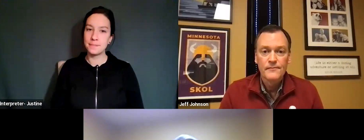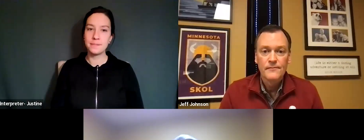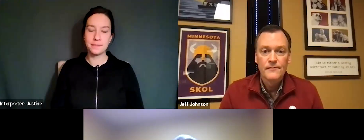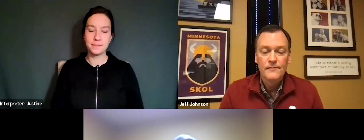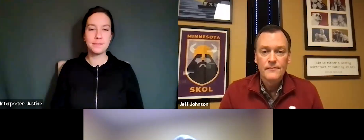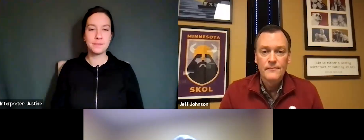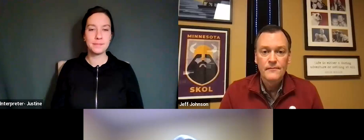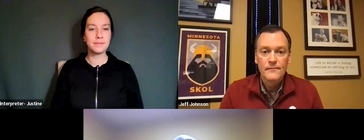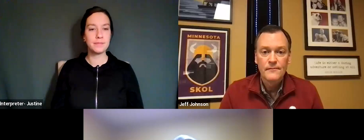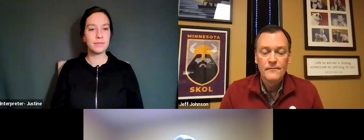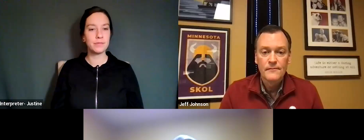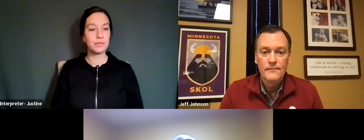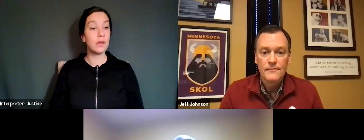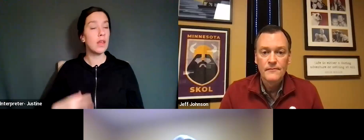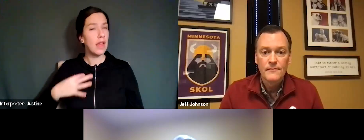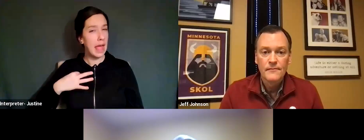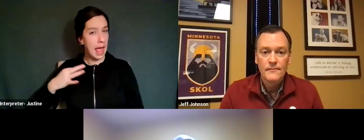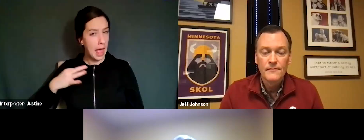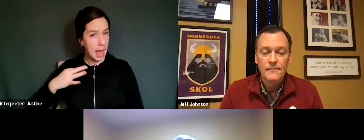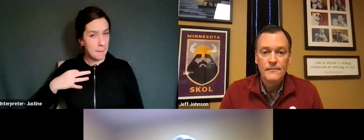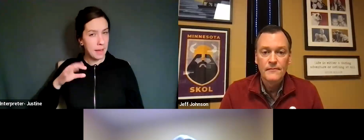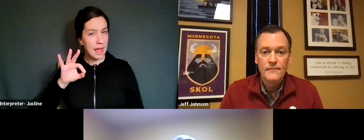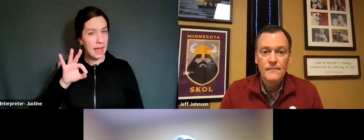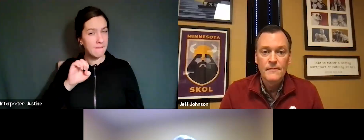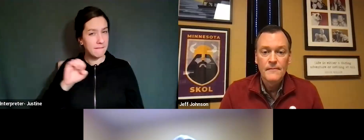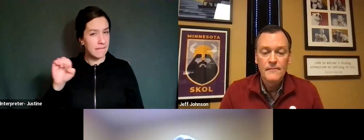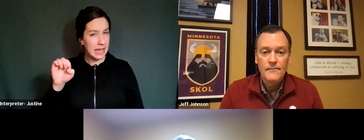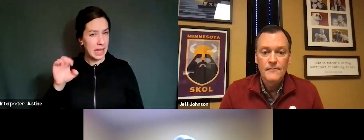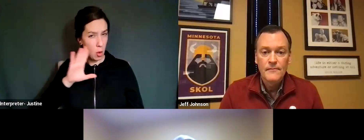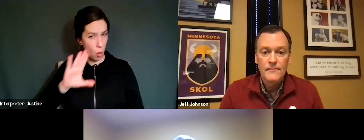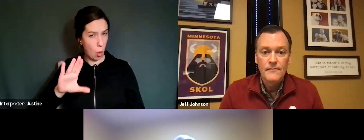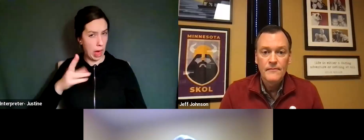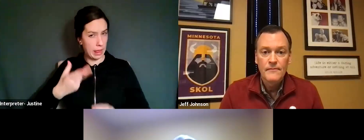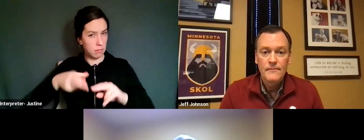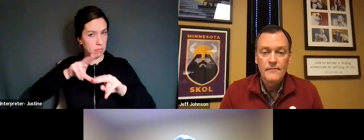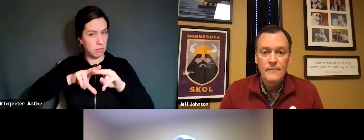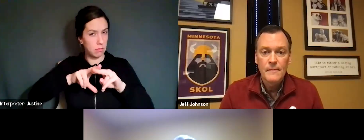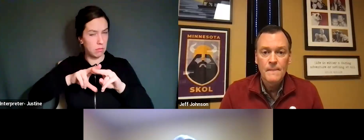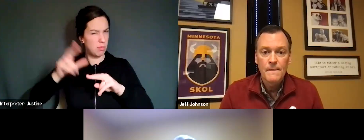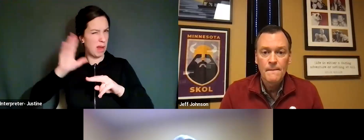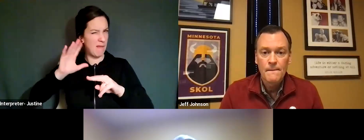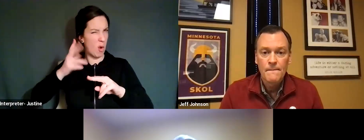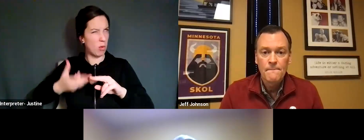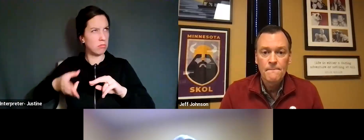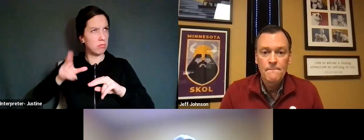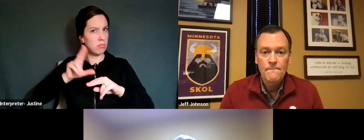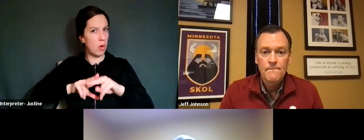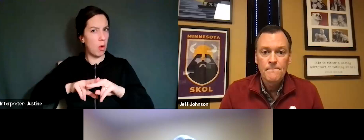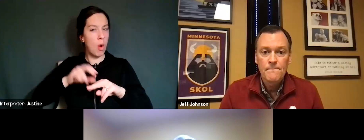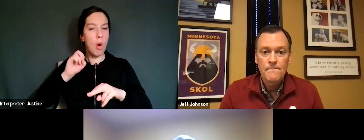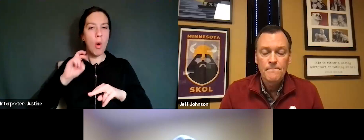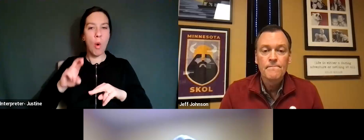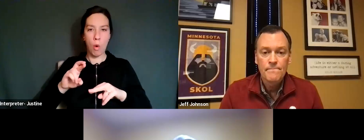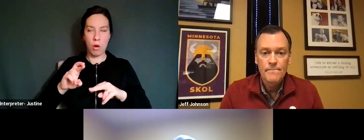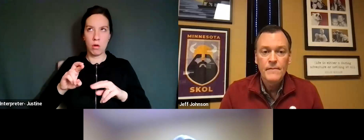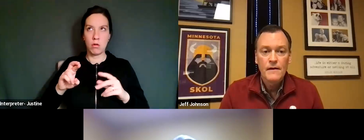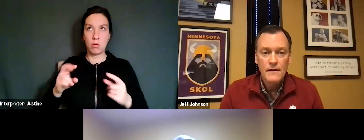How about, would the applicant fee ever be raised, or has it, or would that be counter to casting a wider